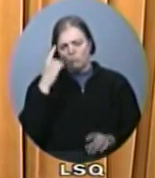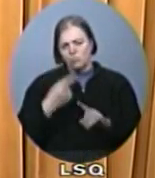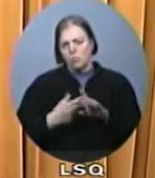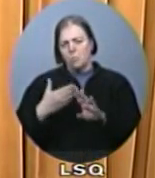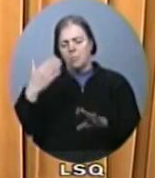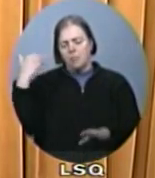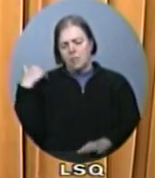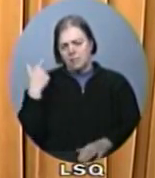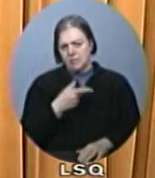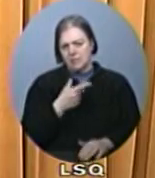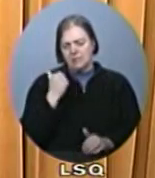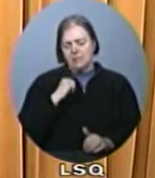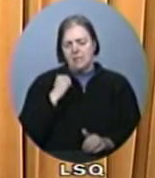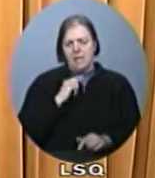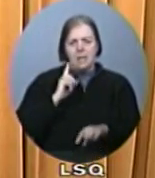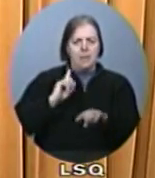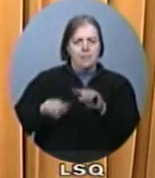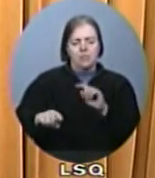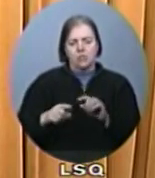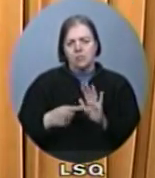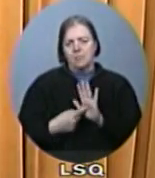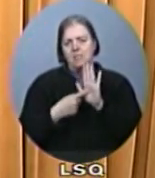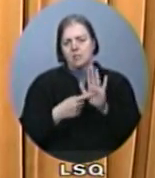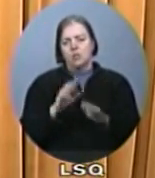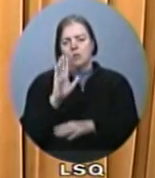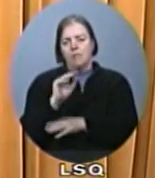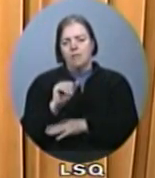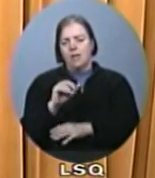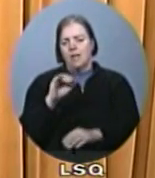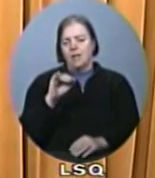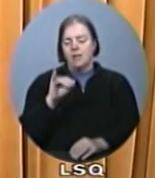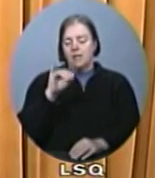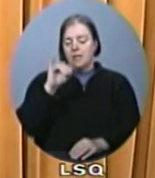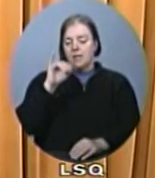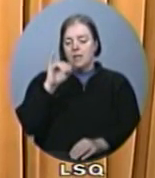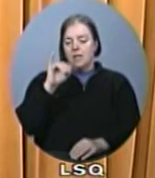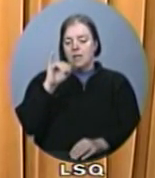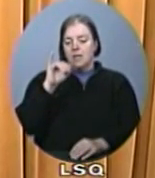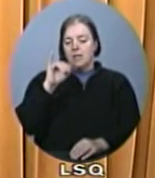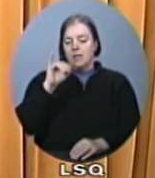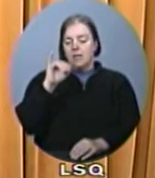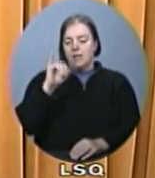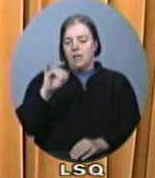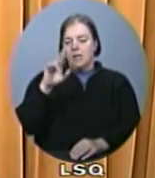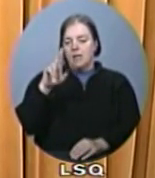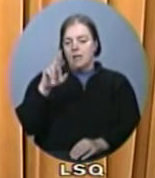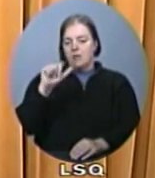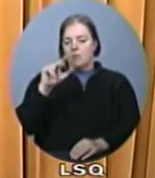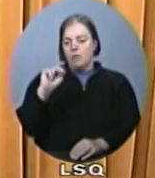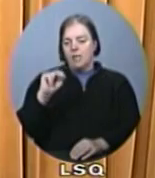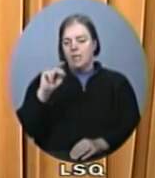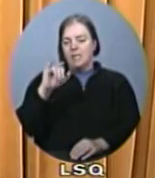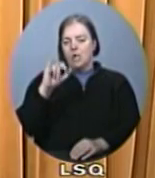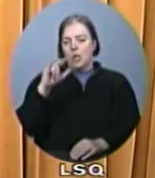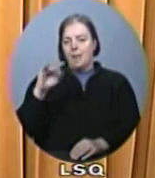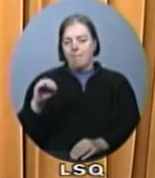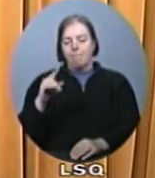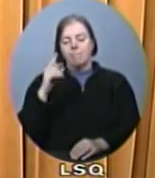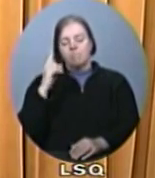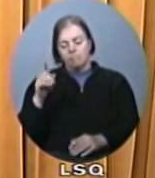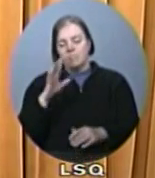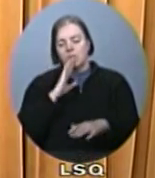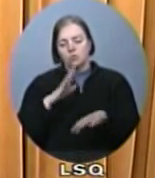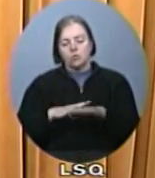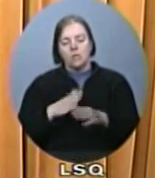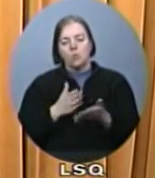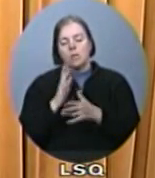prevent the movie Iranium, which is critical of Iran's human rights record, from being shown here in Canada. Our government made it clear that